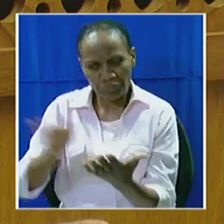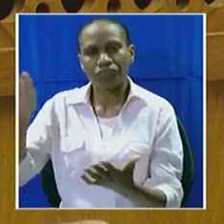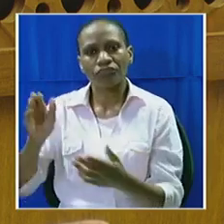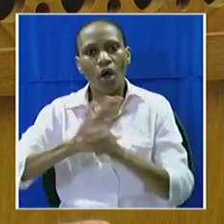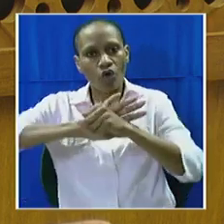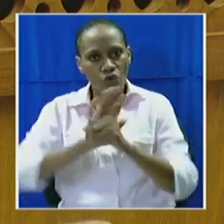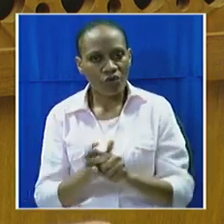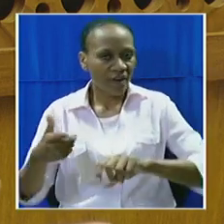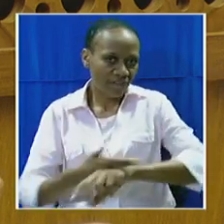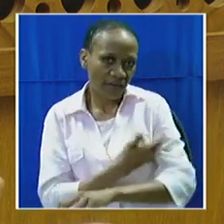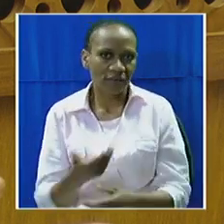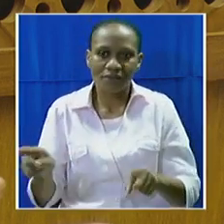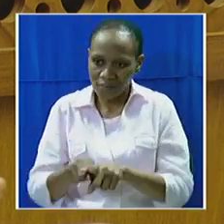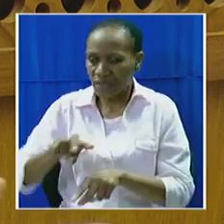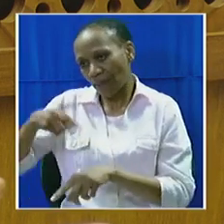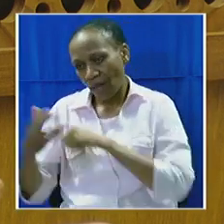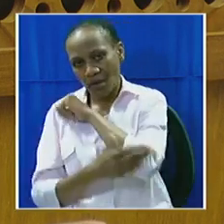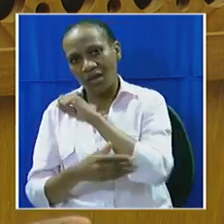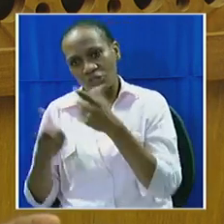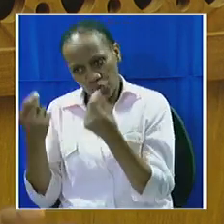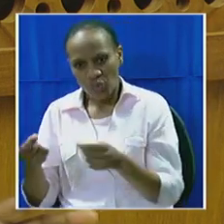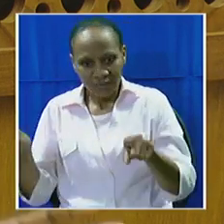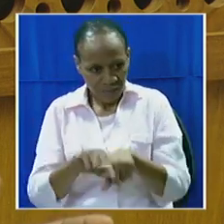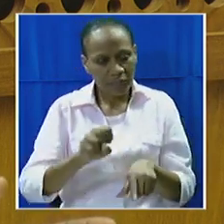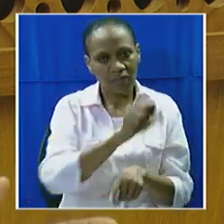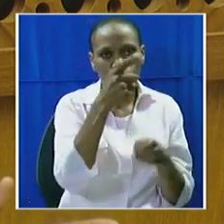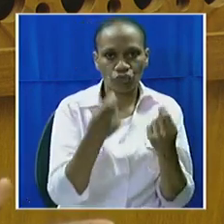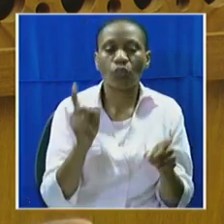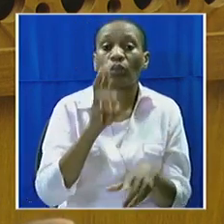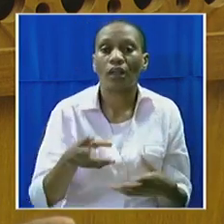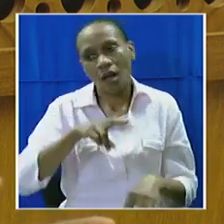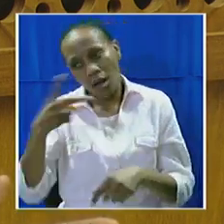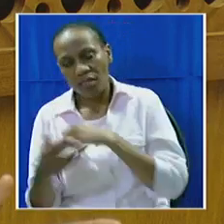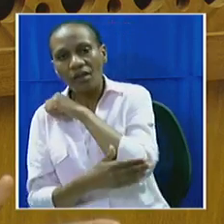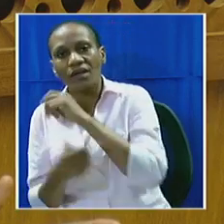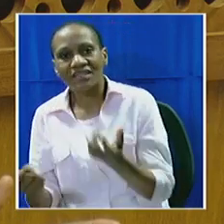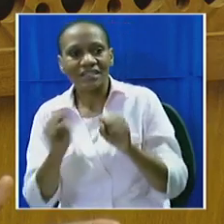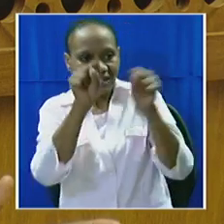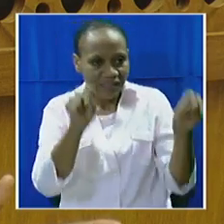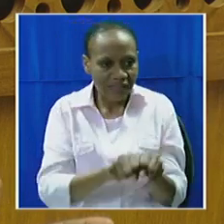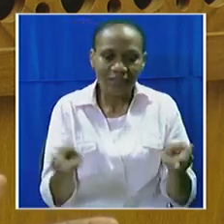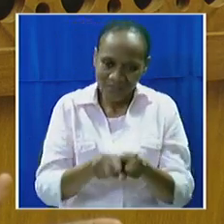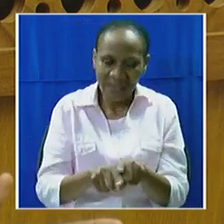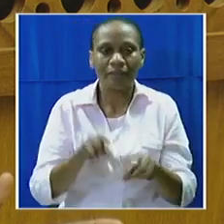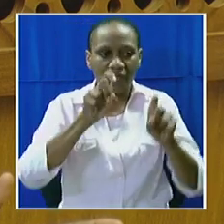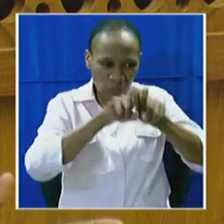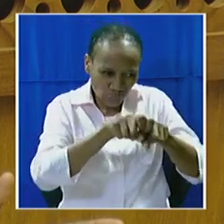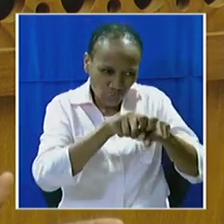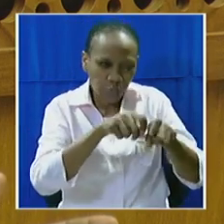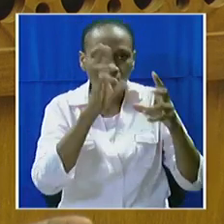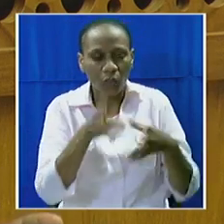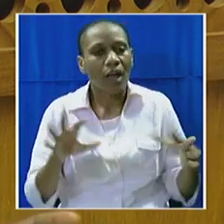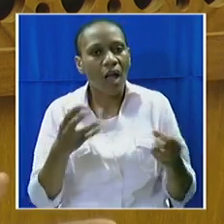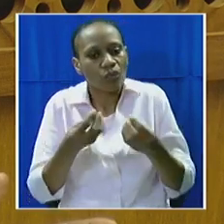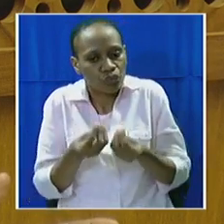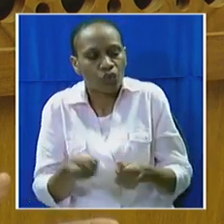we are going to live with coronavirus. I think we need to be upfront about it. Like all the other countries, our system will be tested by impact of